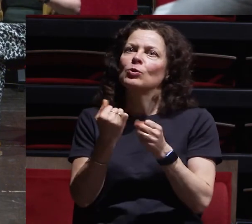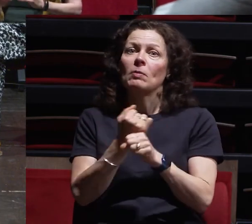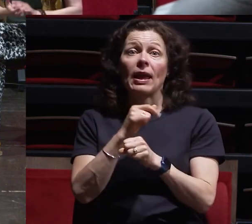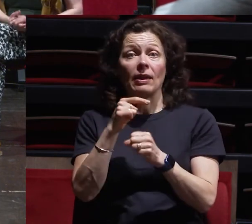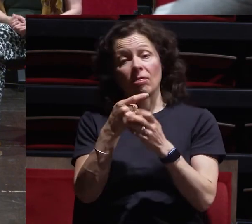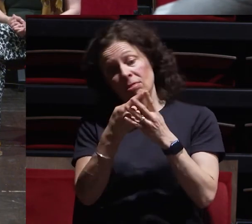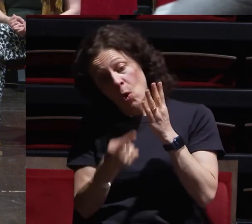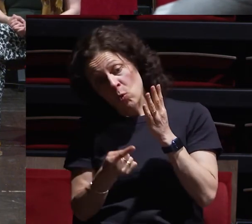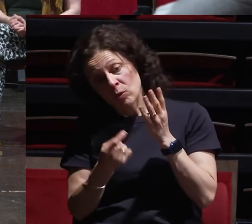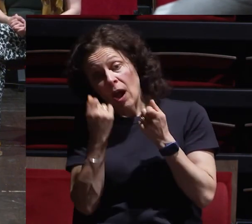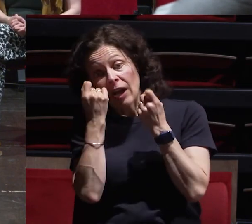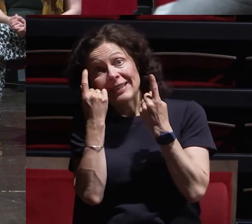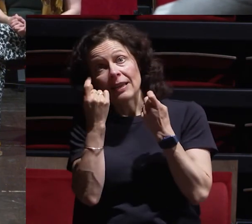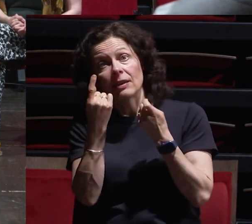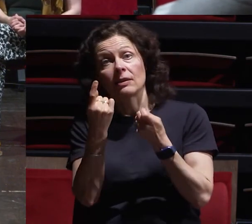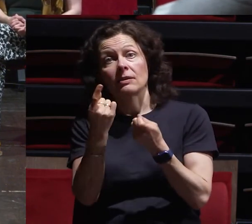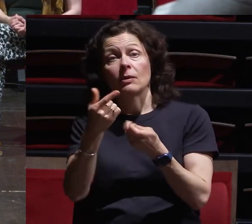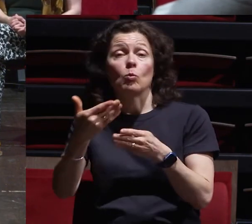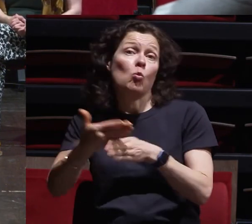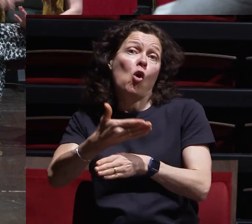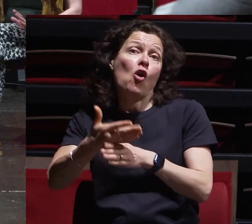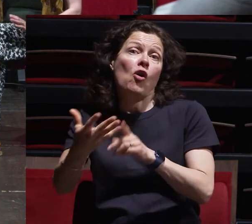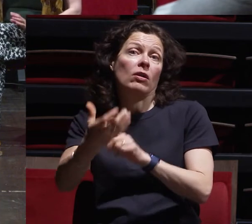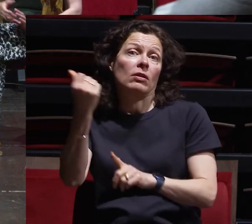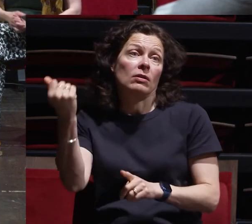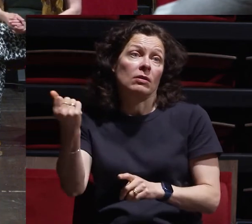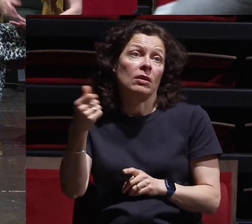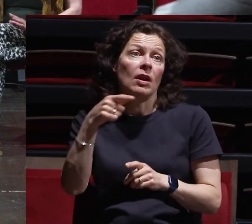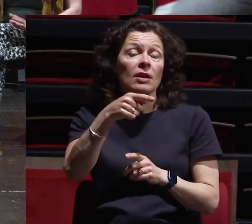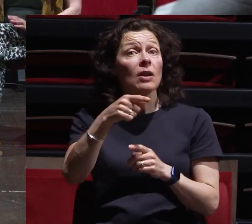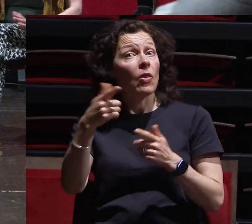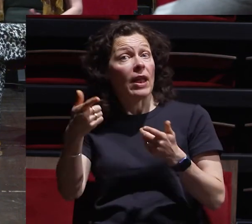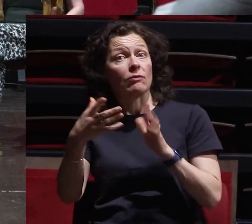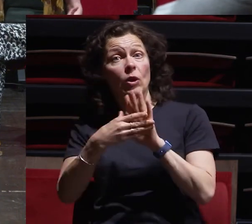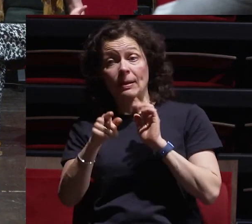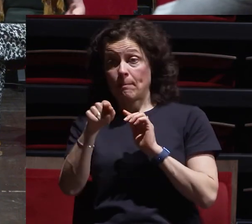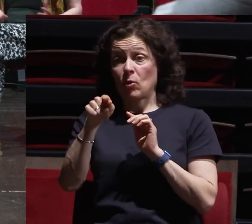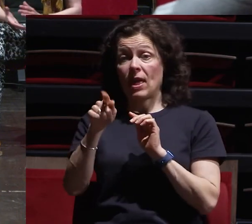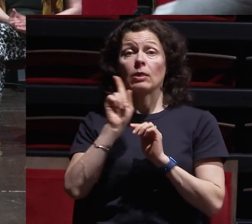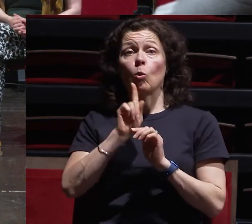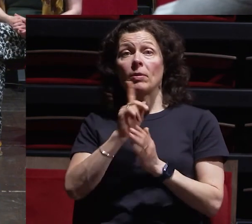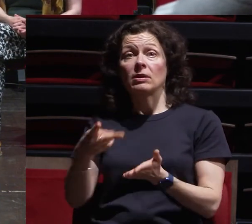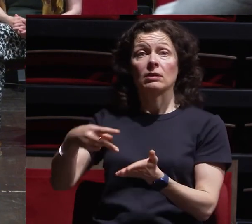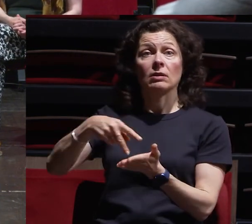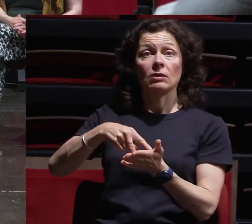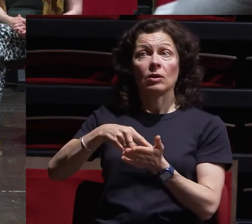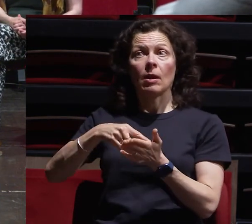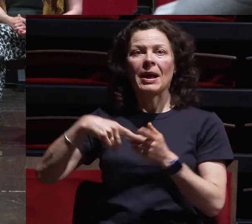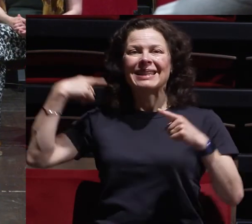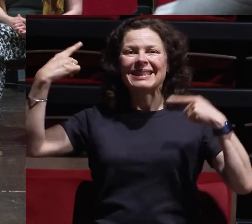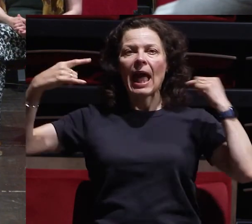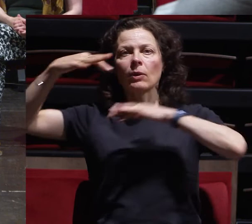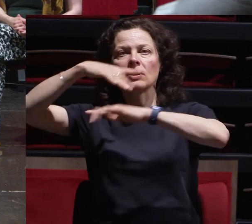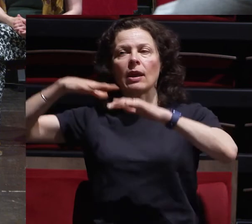make those things, how to make those things work. And in that case, it would be you'd need a really brilliant sound designer to make